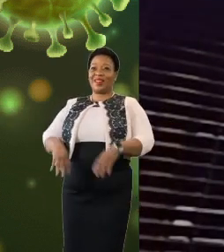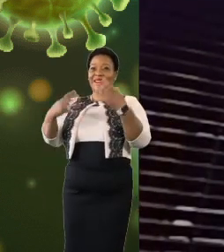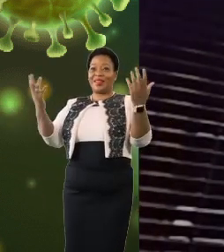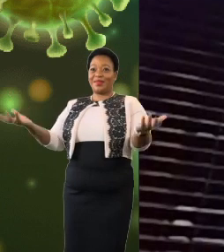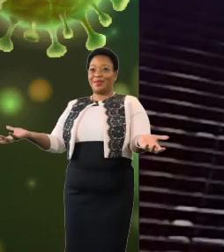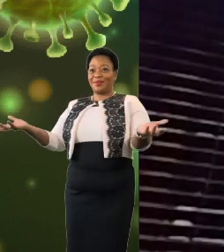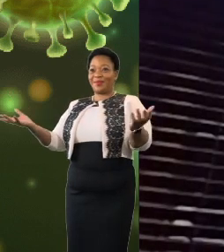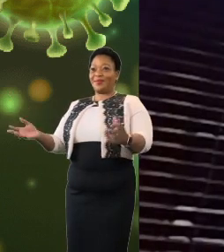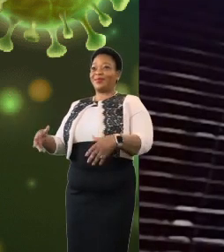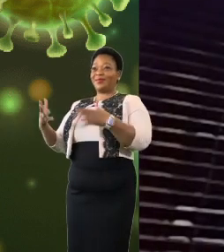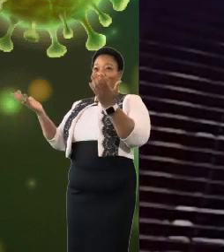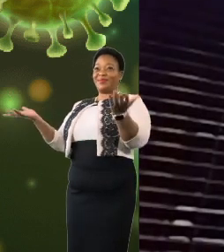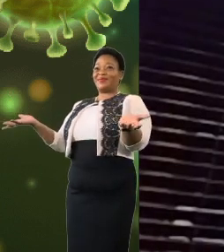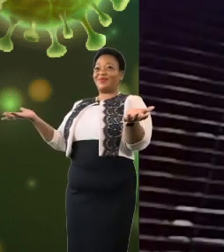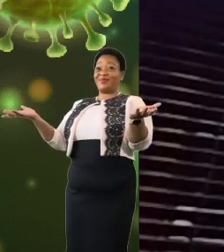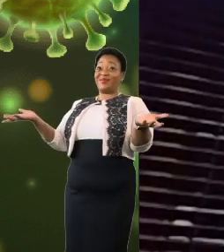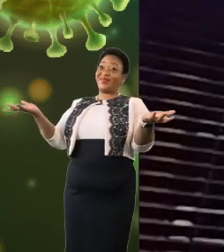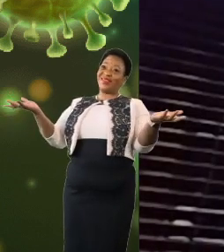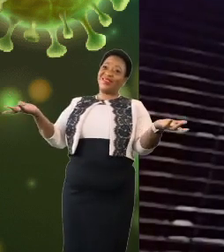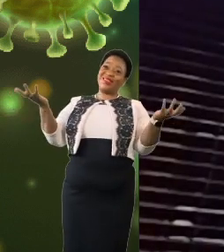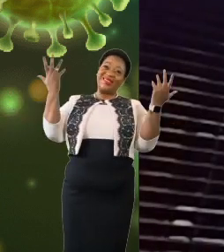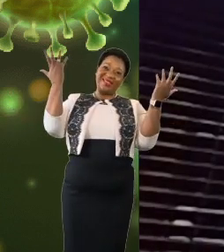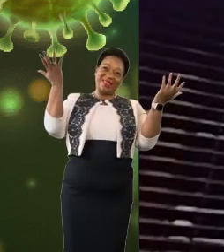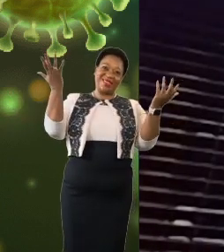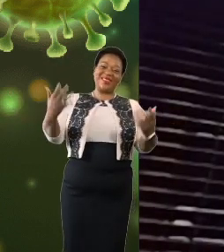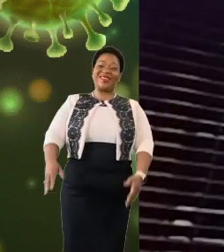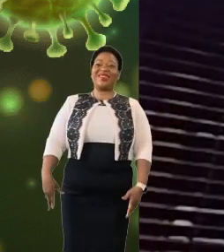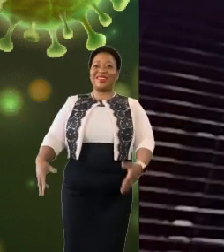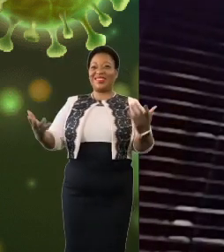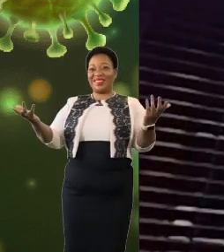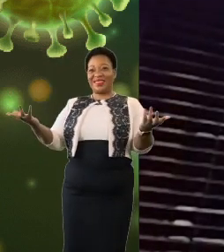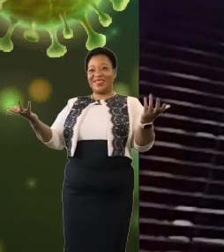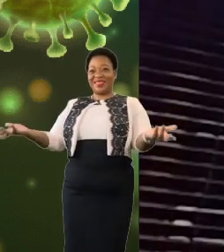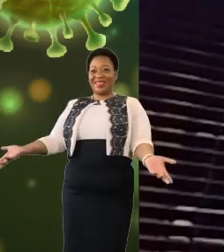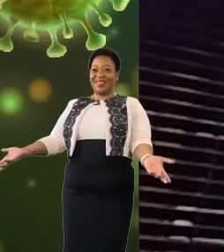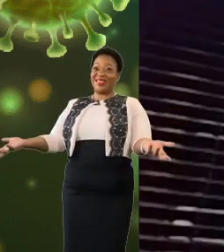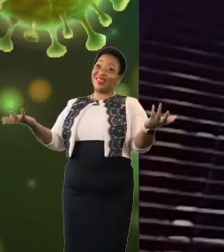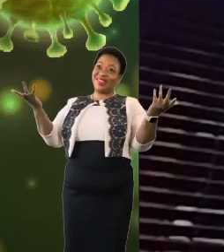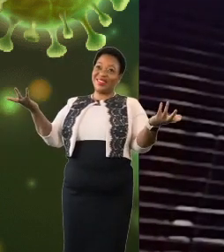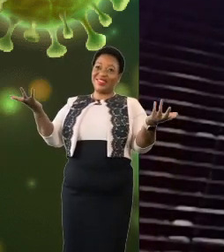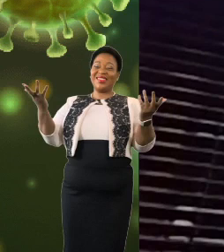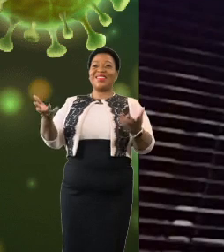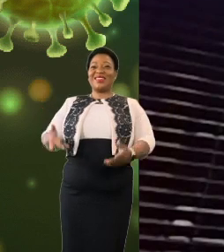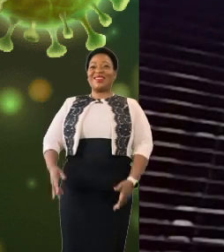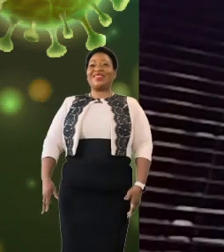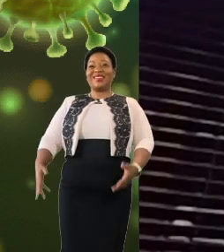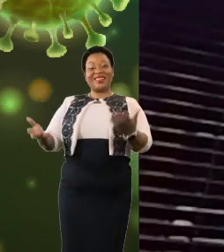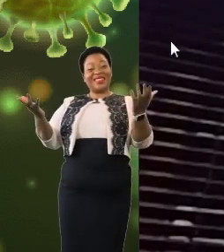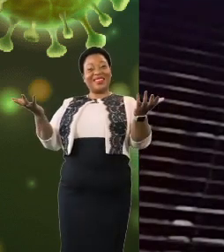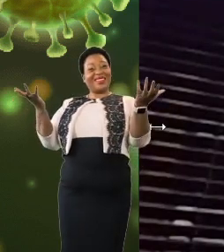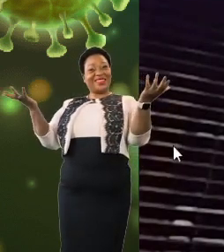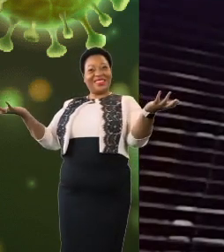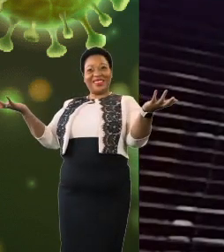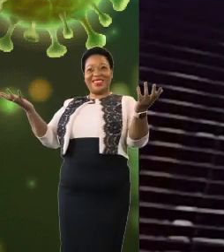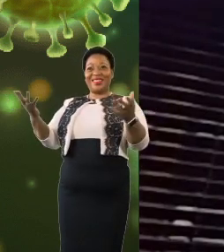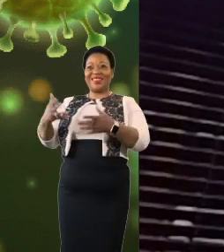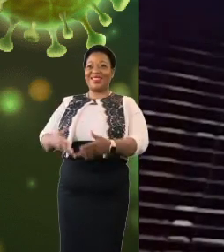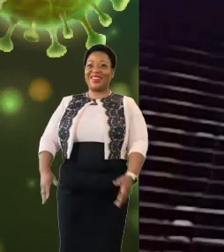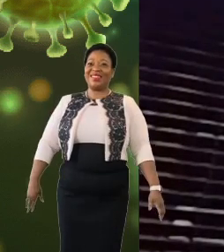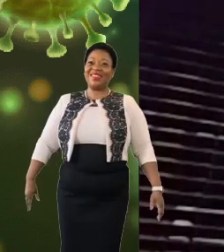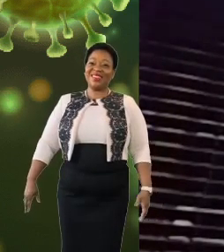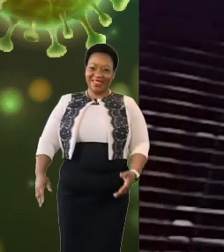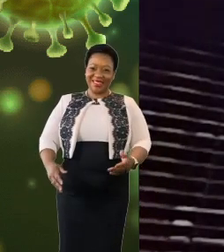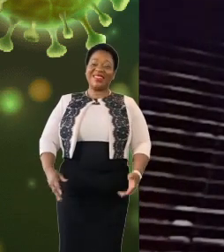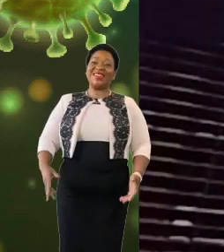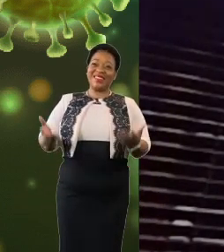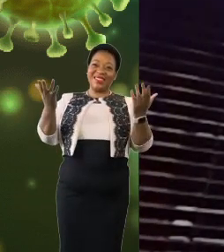recover the economy with the speed that it needs for us to recover the economy, what are those basic